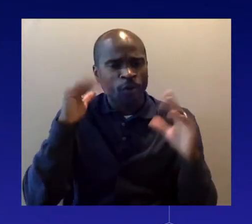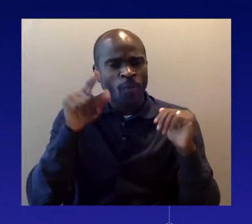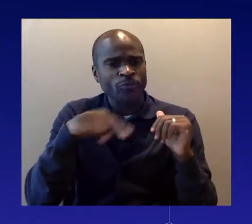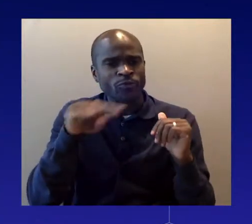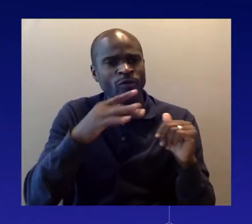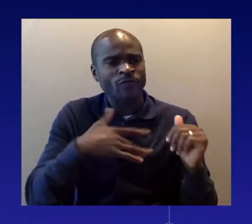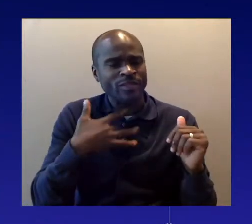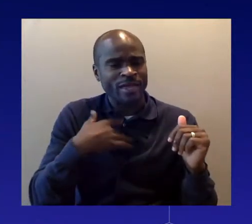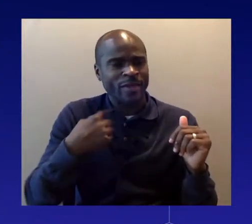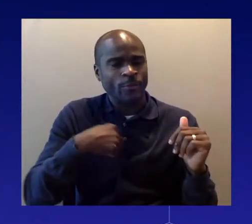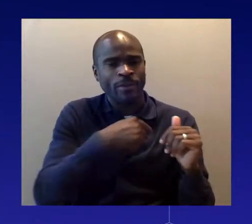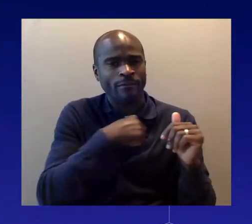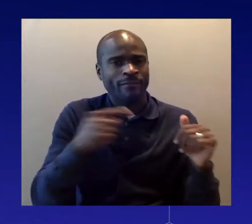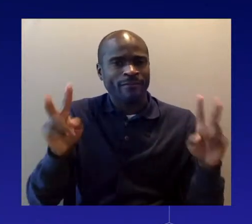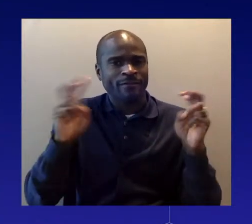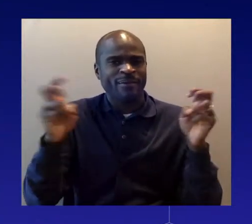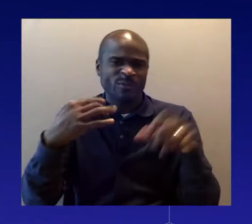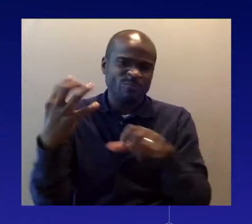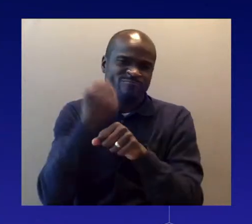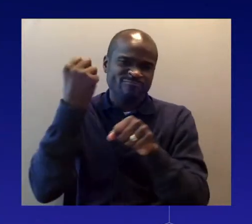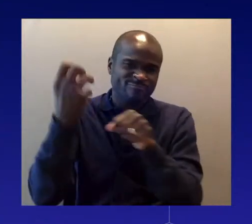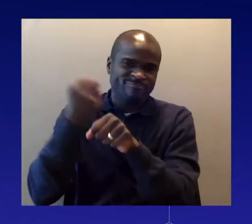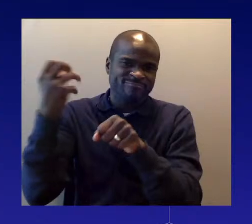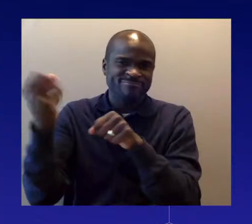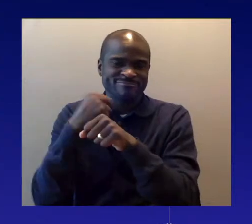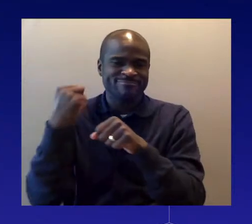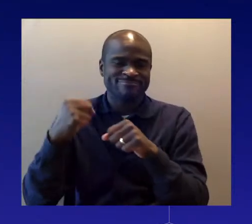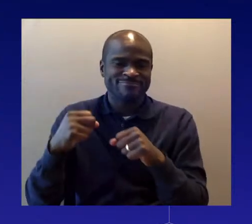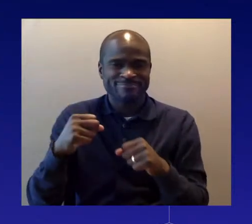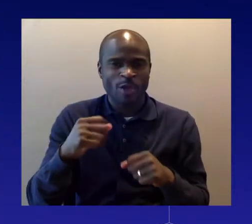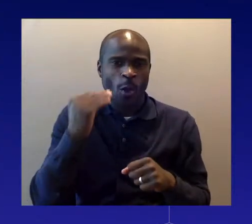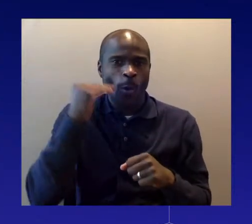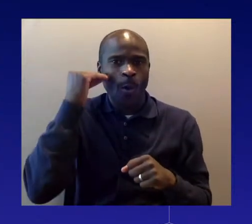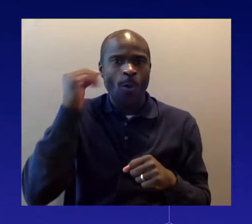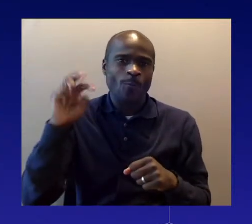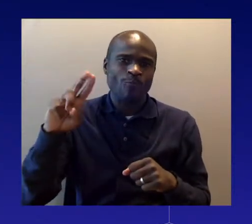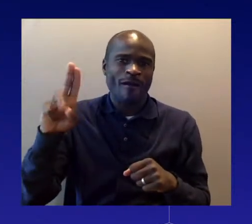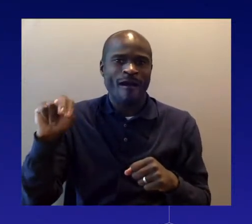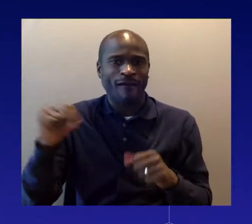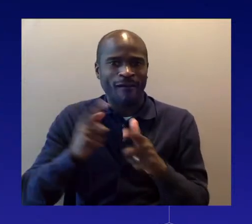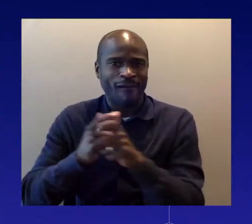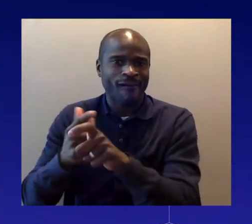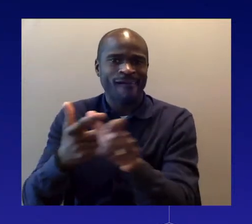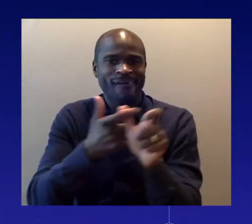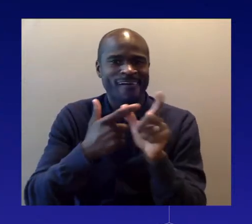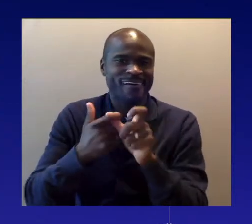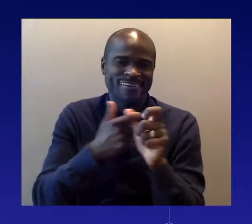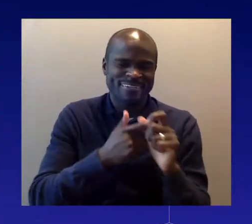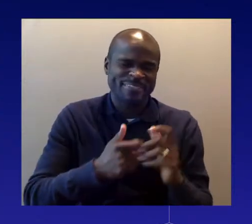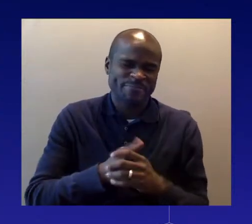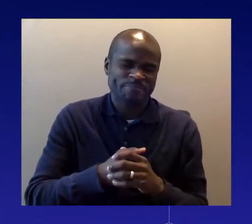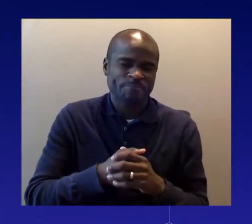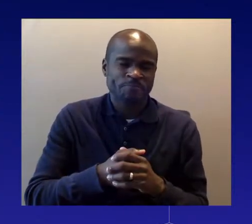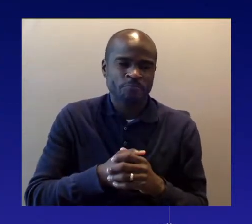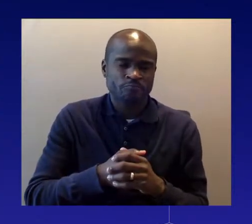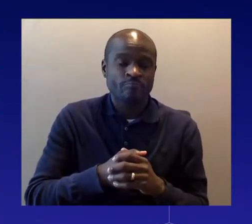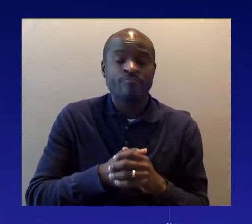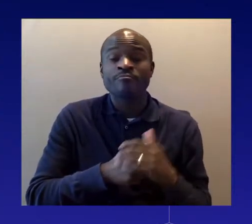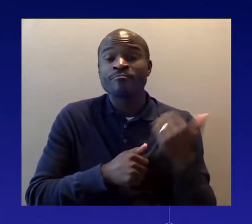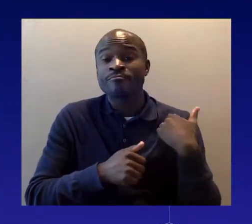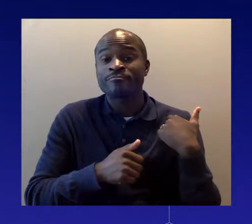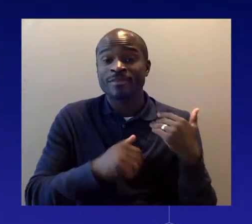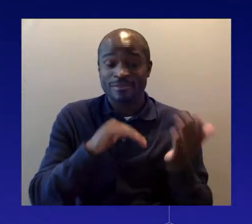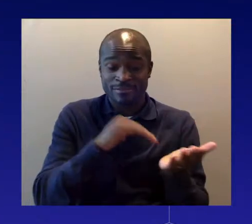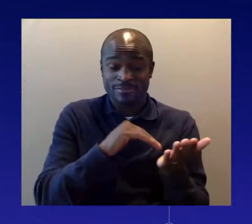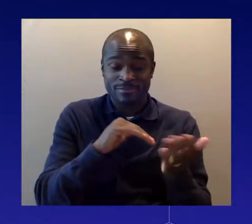we want you to come back. I think the message is coming not just from Director Prabhakar, but also from the